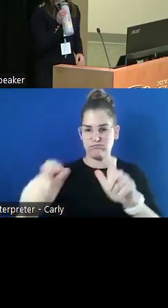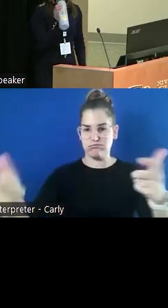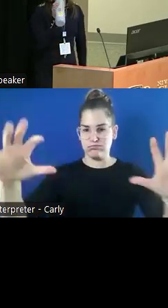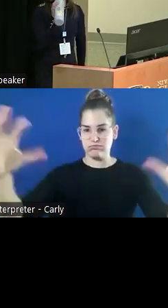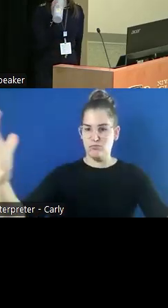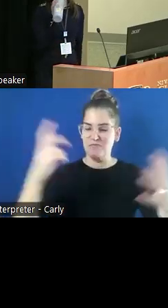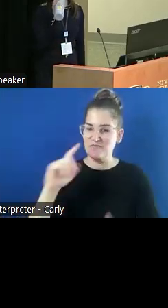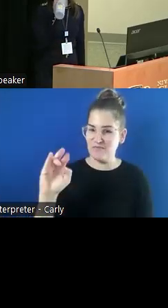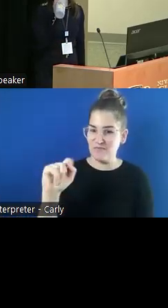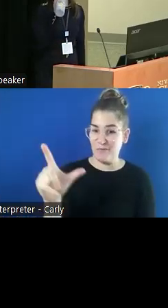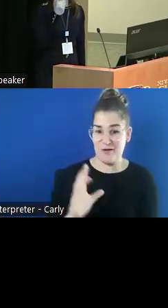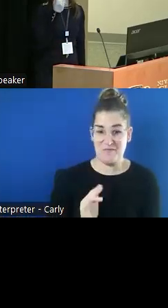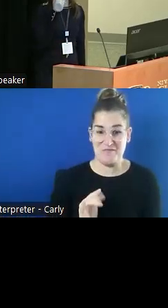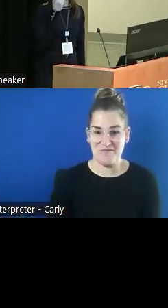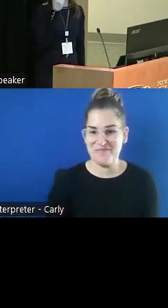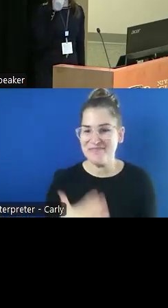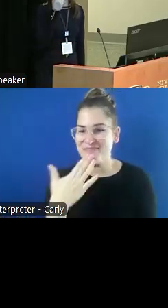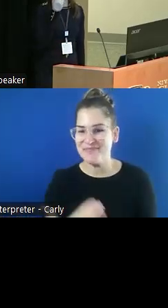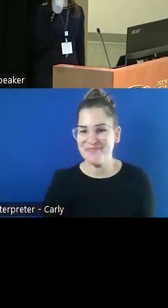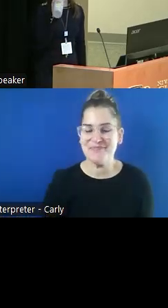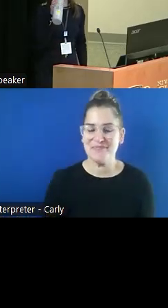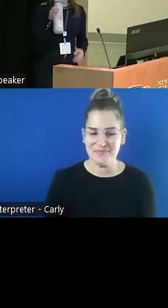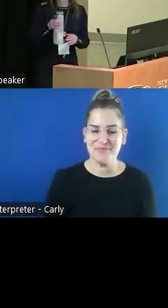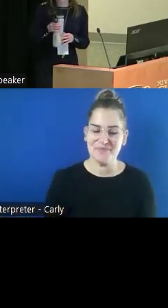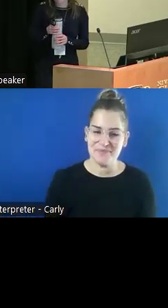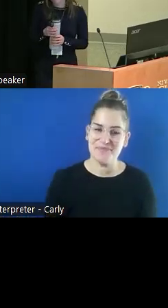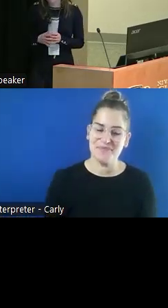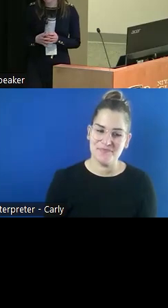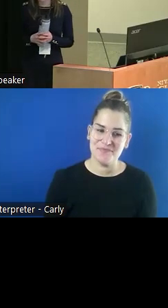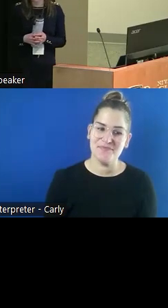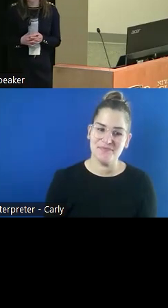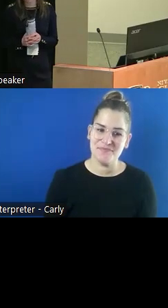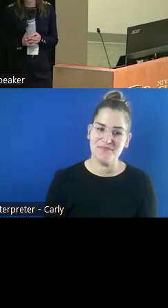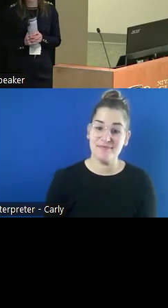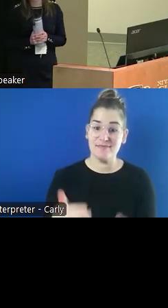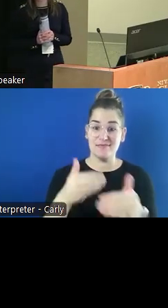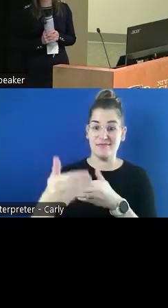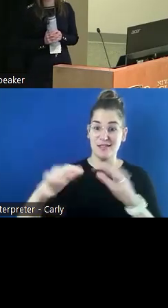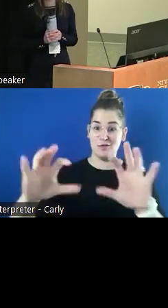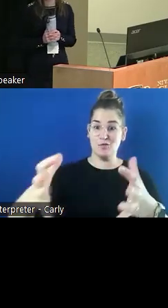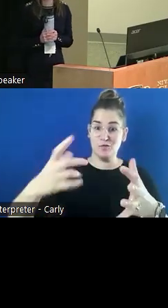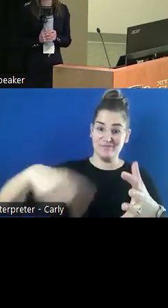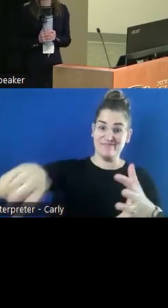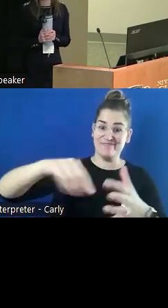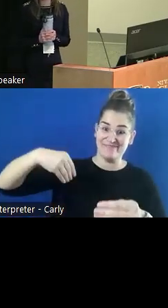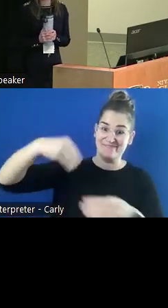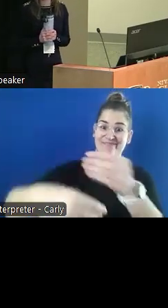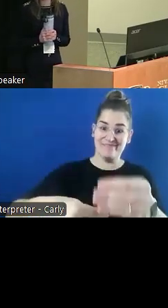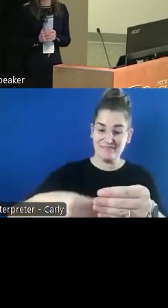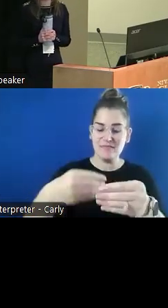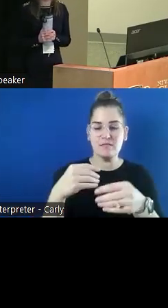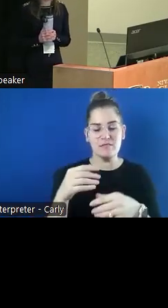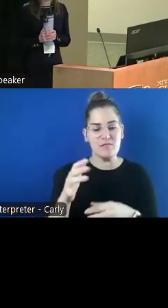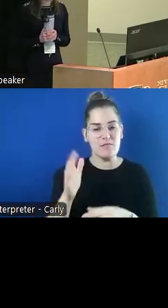trial. So thank you. And that's some of what I think the next generation of this field is going to be.